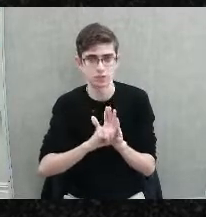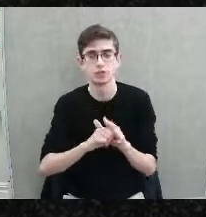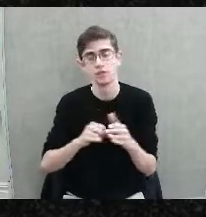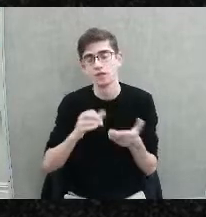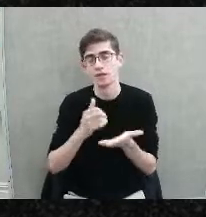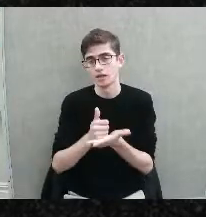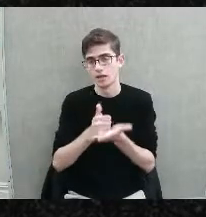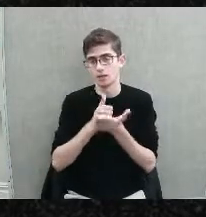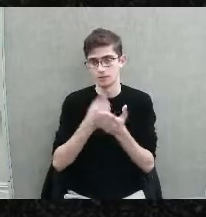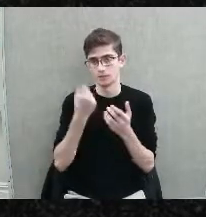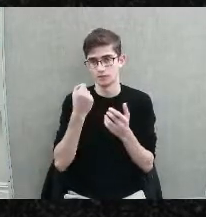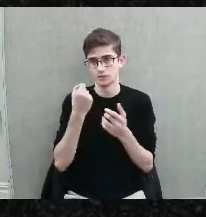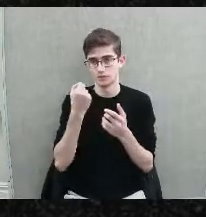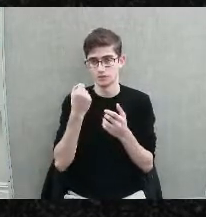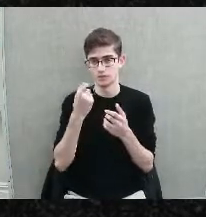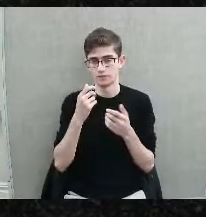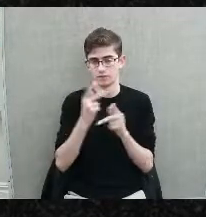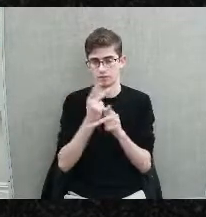found.